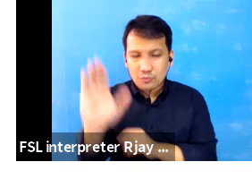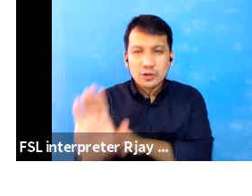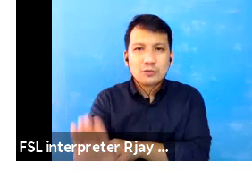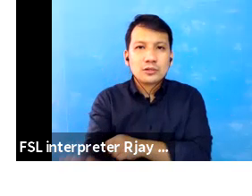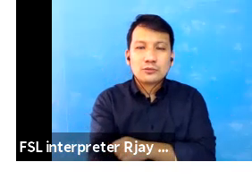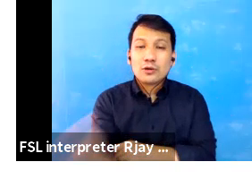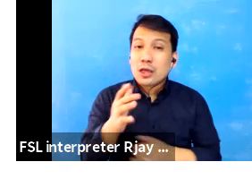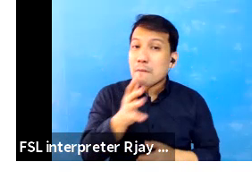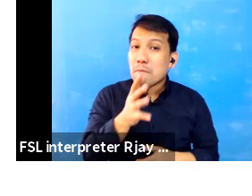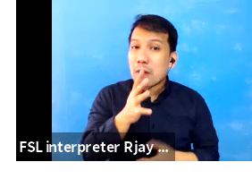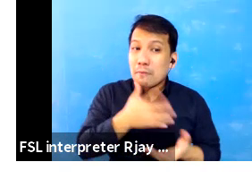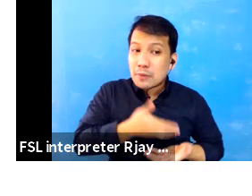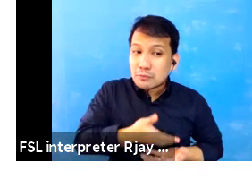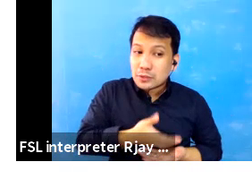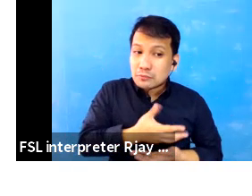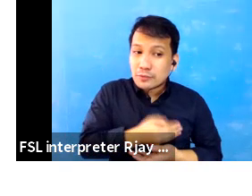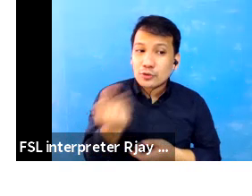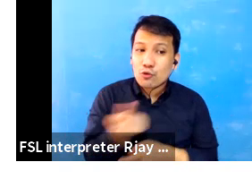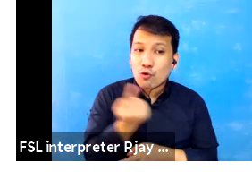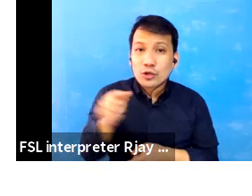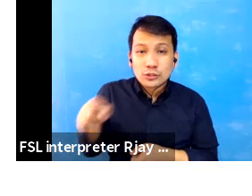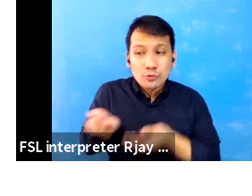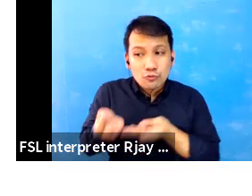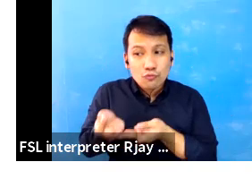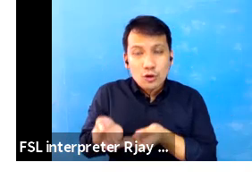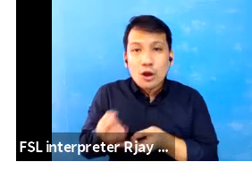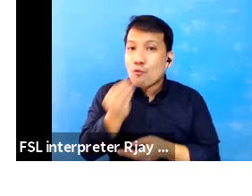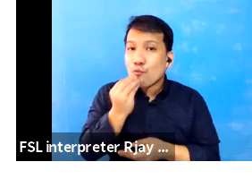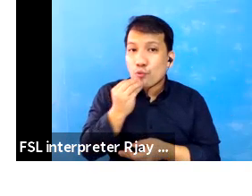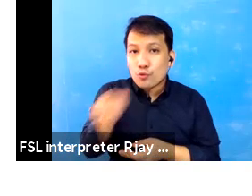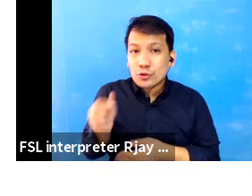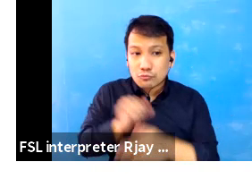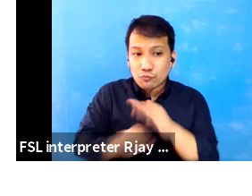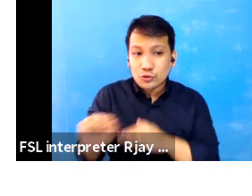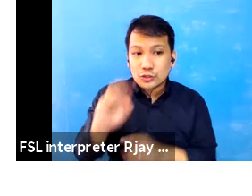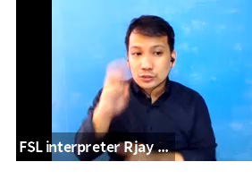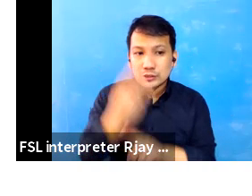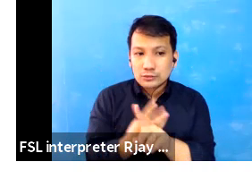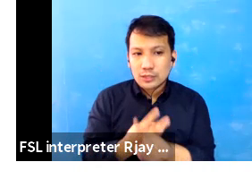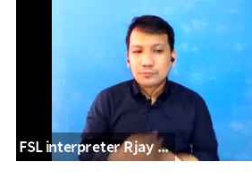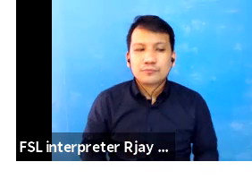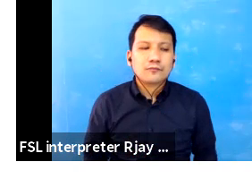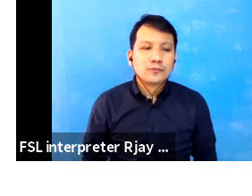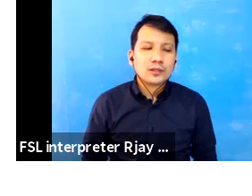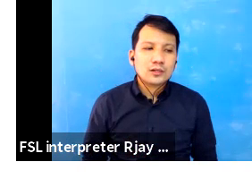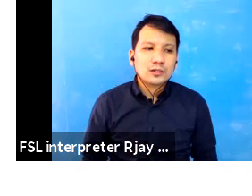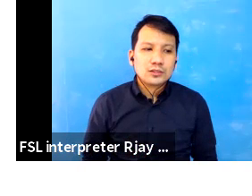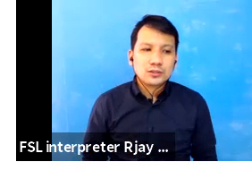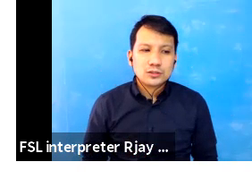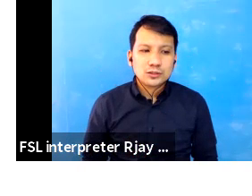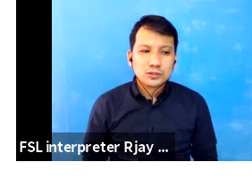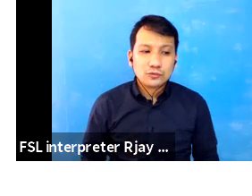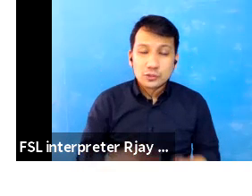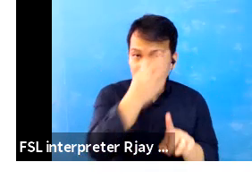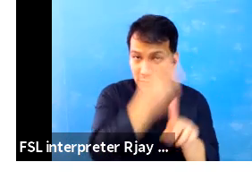milk, which is the only food that is perfect for the first 6 months. For 6 months to 2